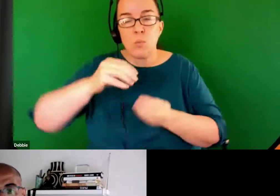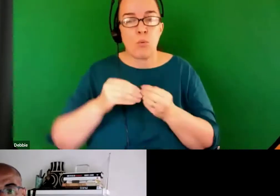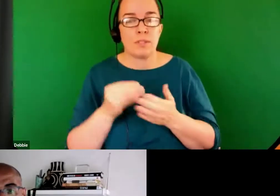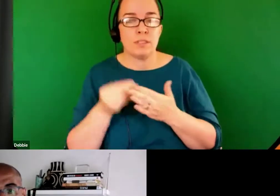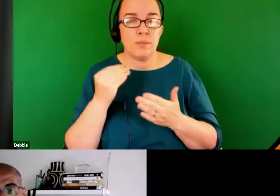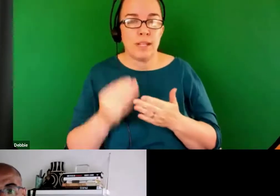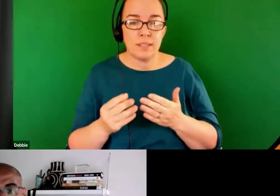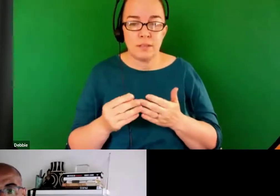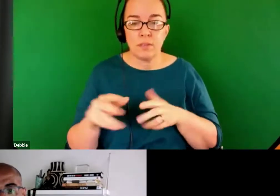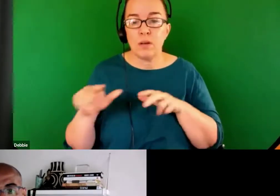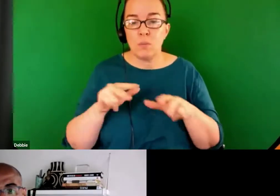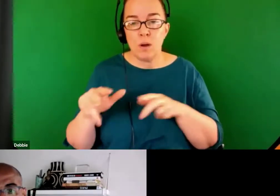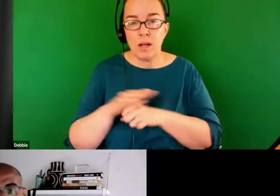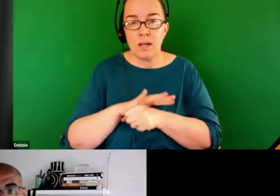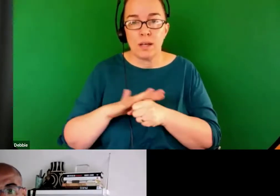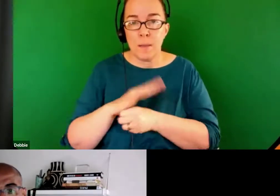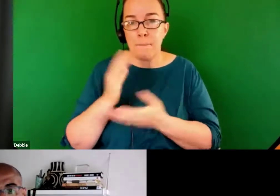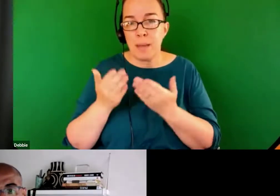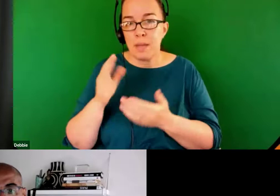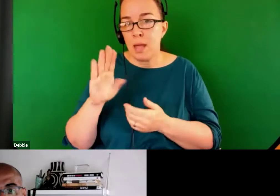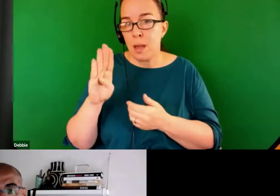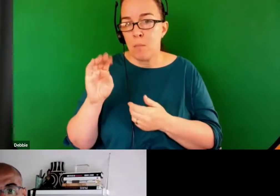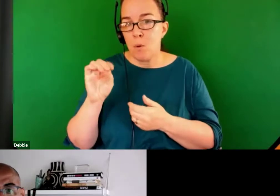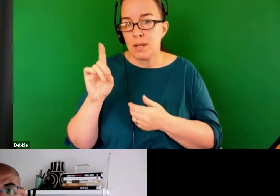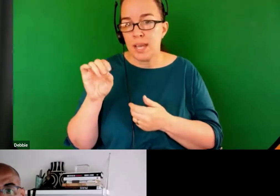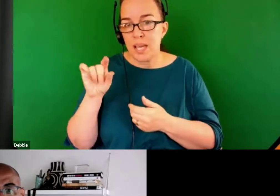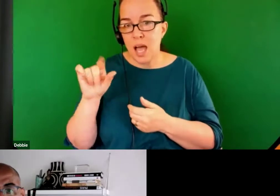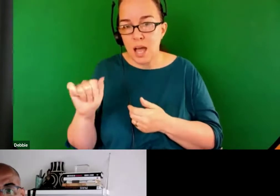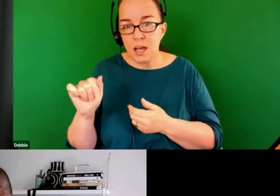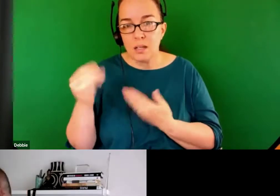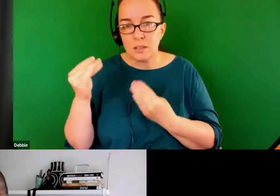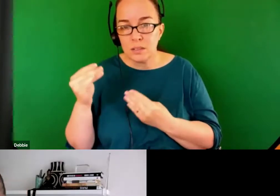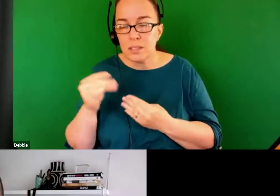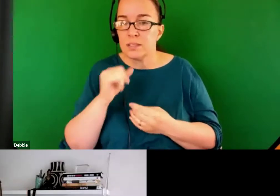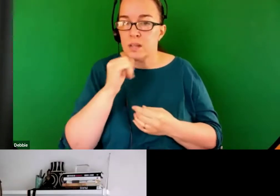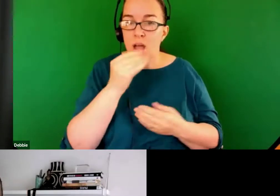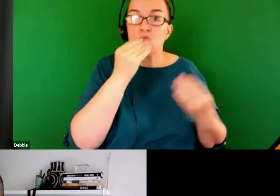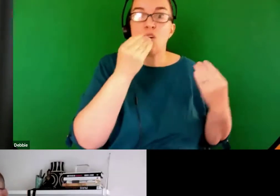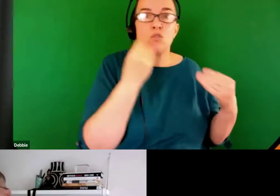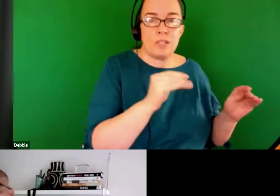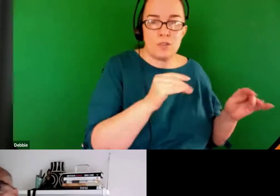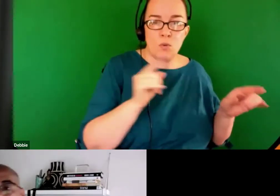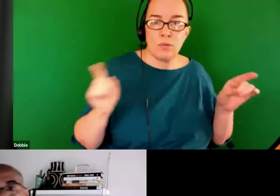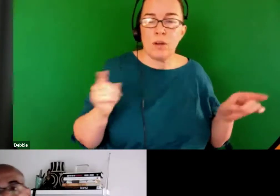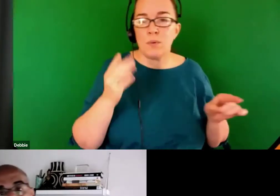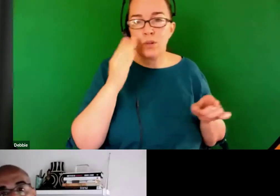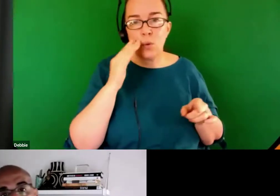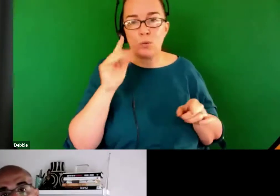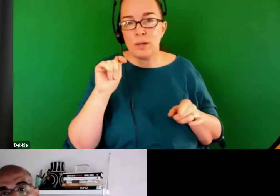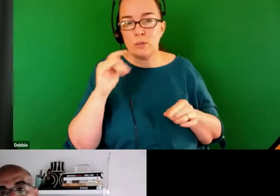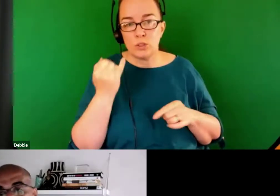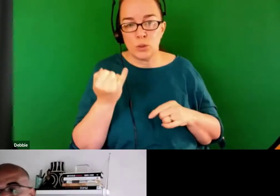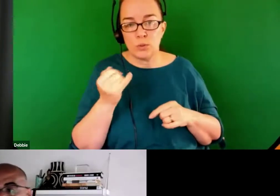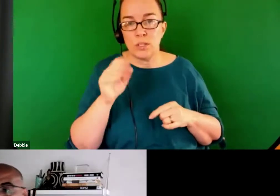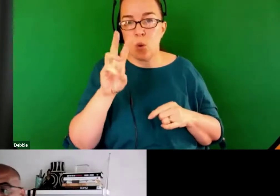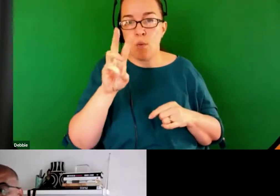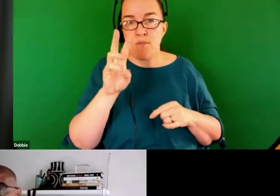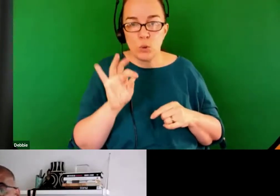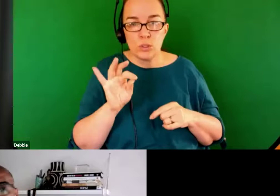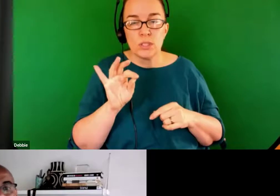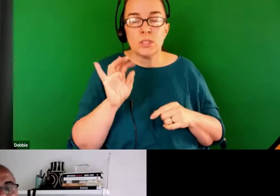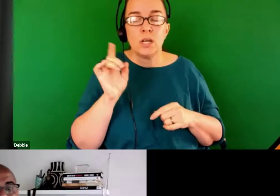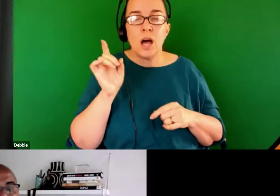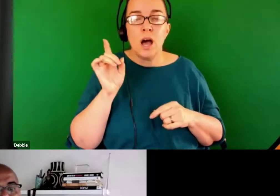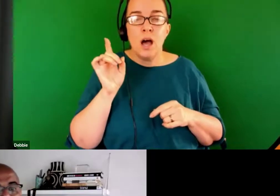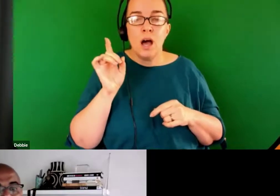and maybe a local bodega or a market versus getting fruits and vegetables from a grocery store. We know that Trader Joe's and Whole Foods are located